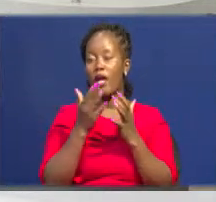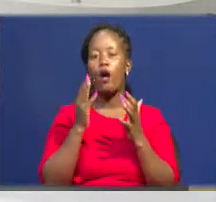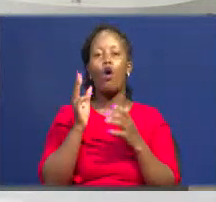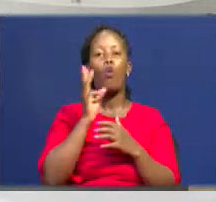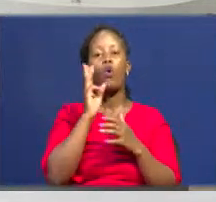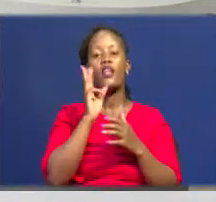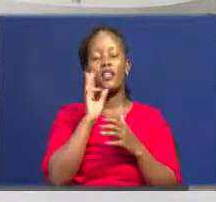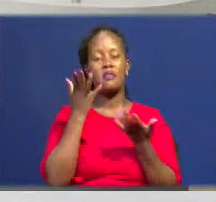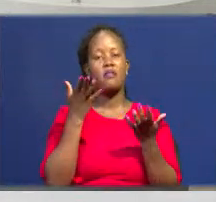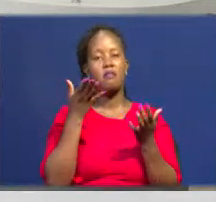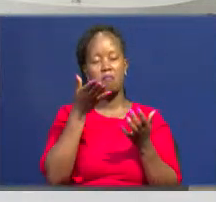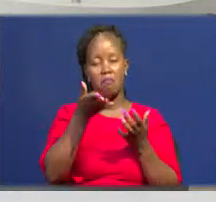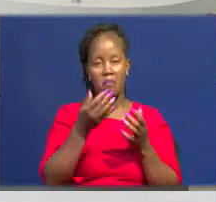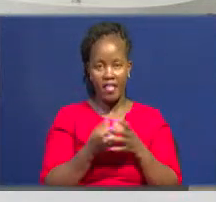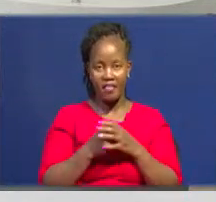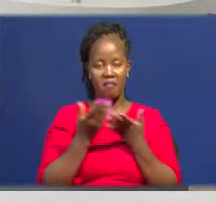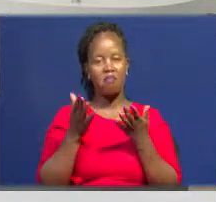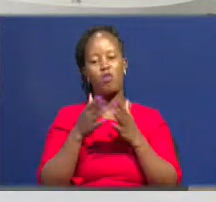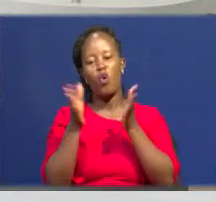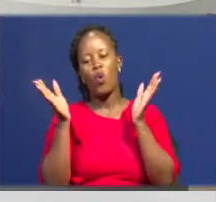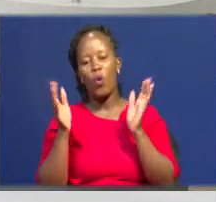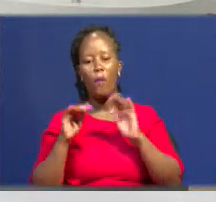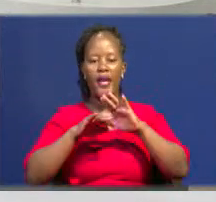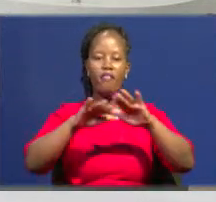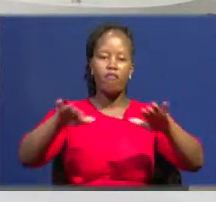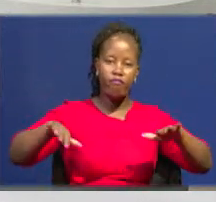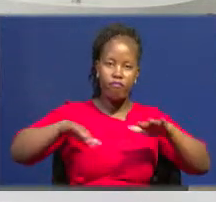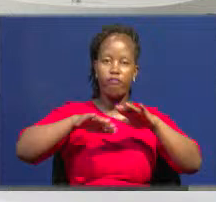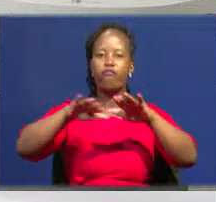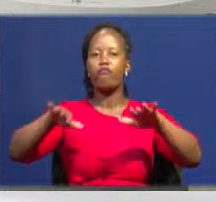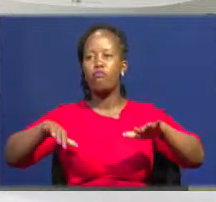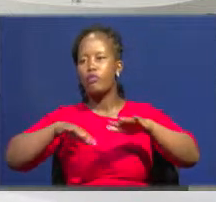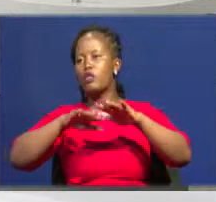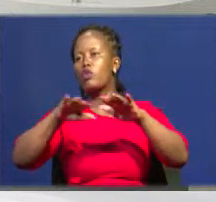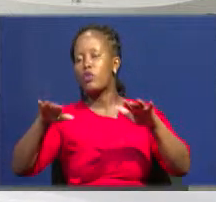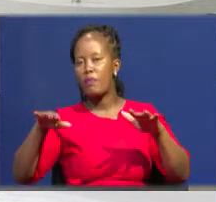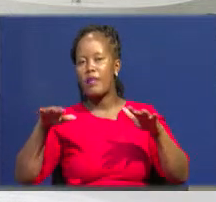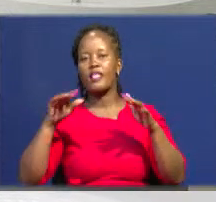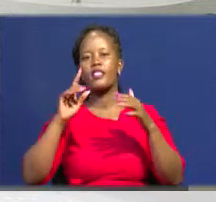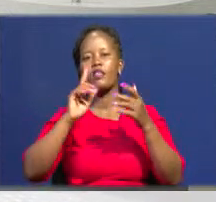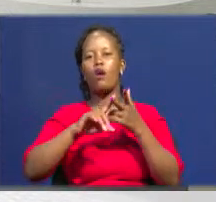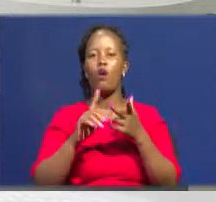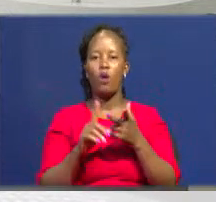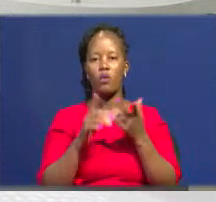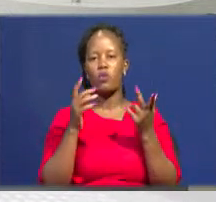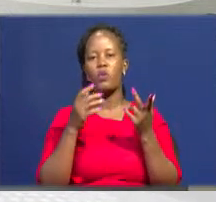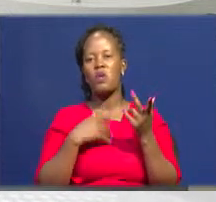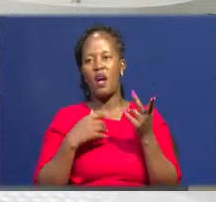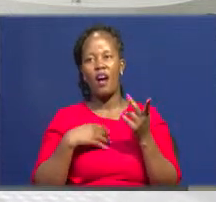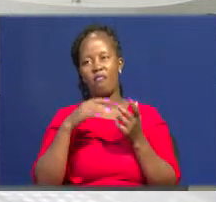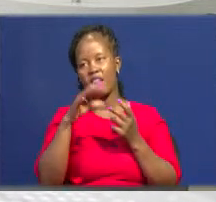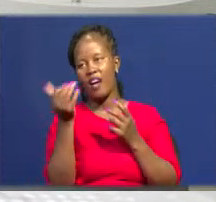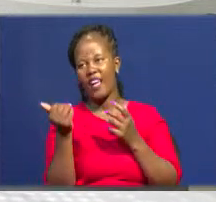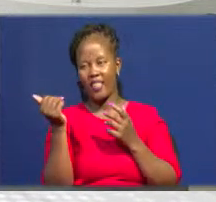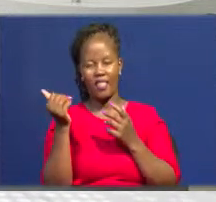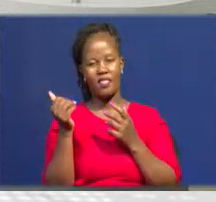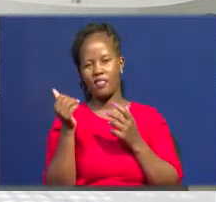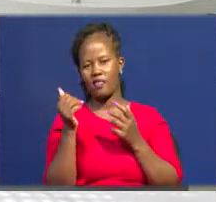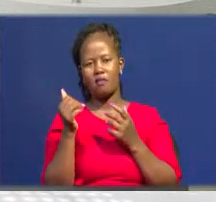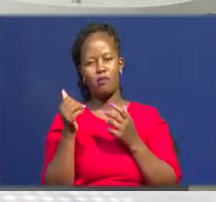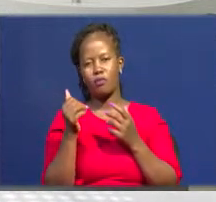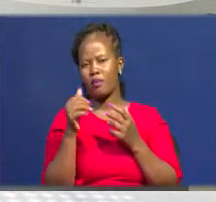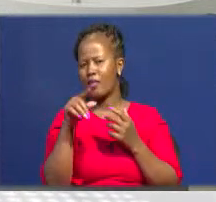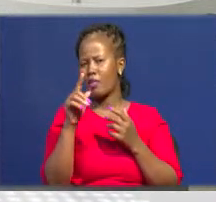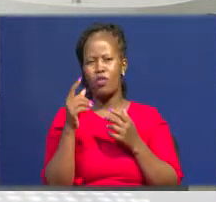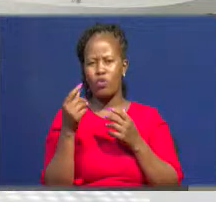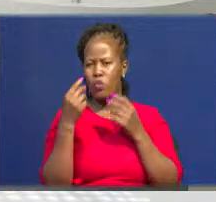involved. Open swimming, you'd see surfing, and dhow racing. How have you seen